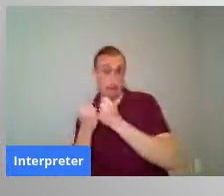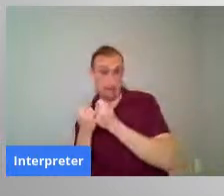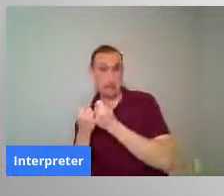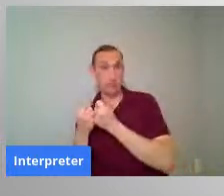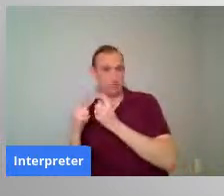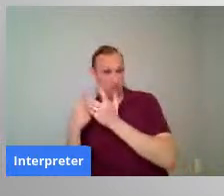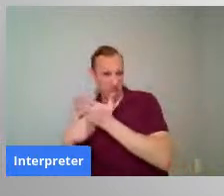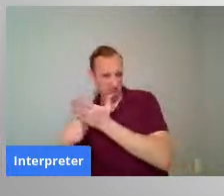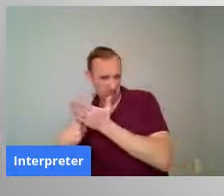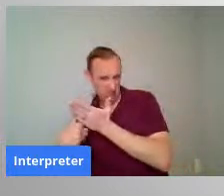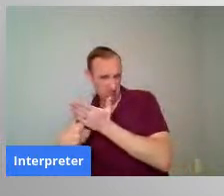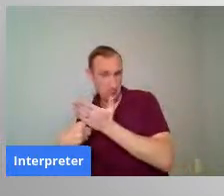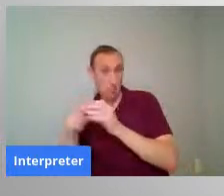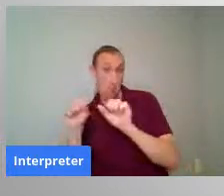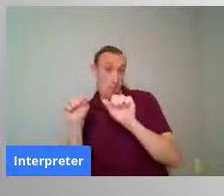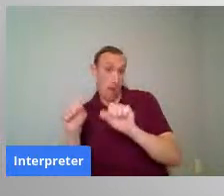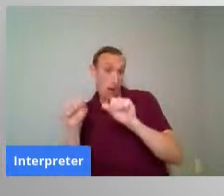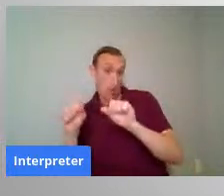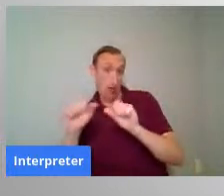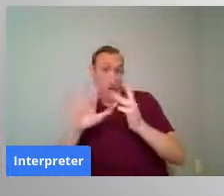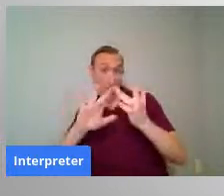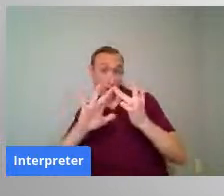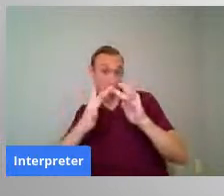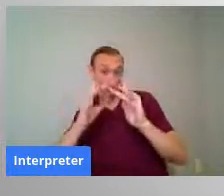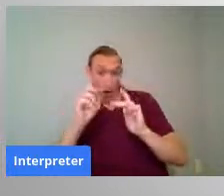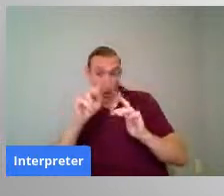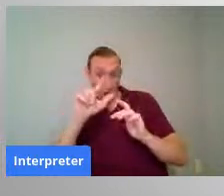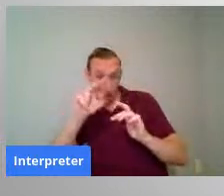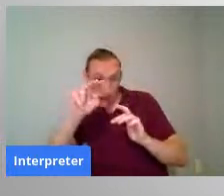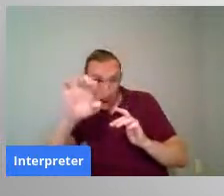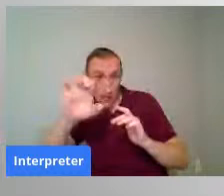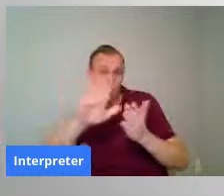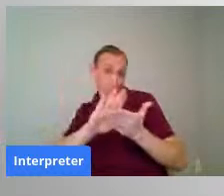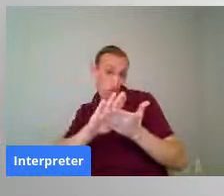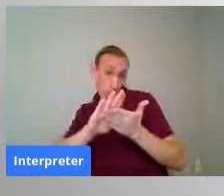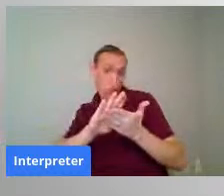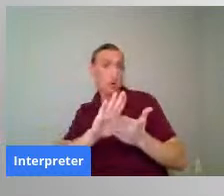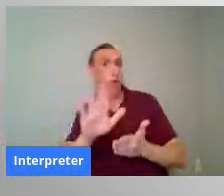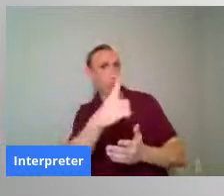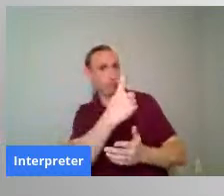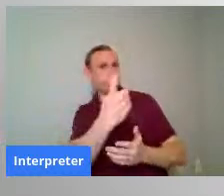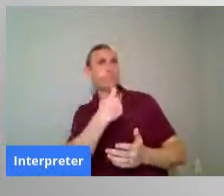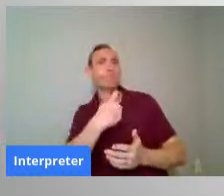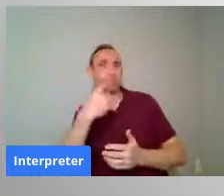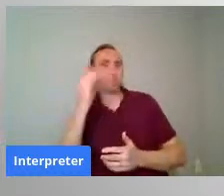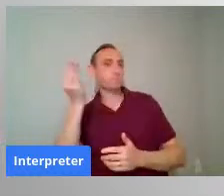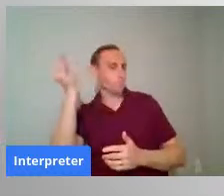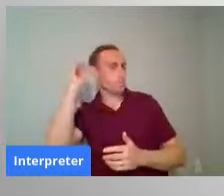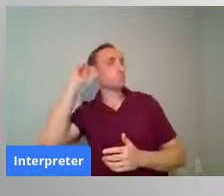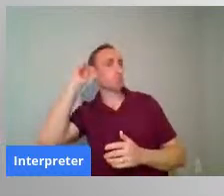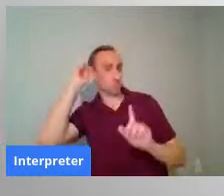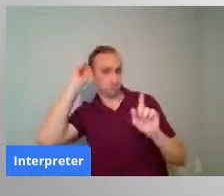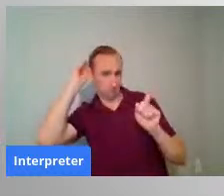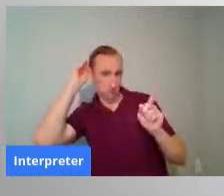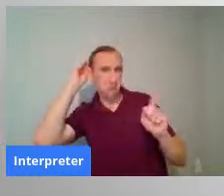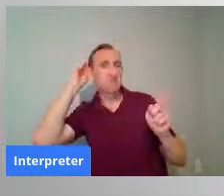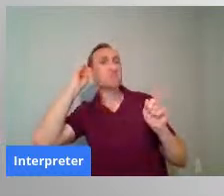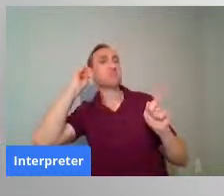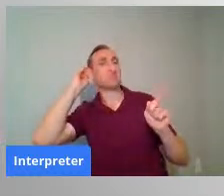as we move forward. But I definitely have noted your question, Dr. Yeager. Now my head is